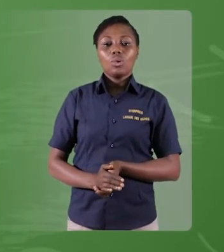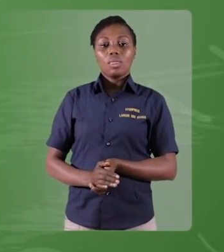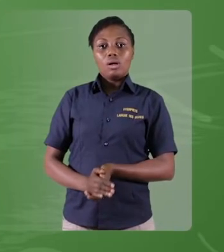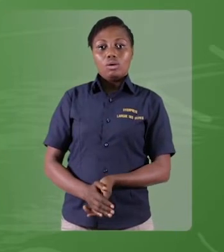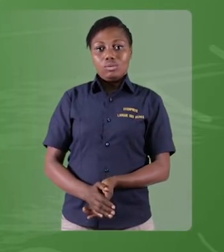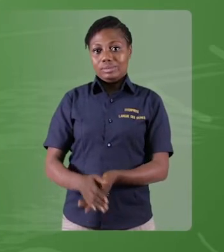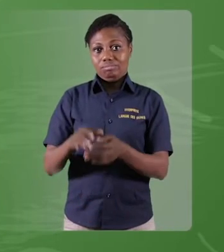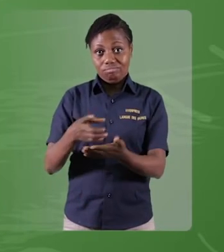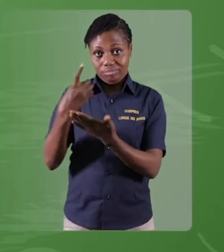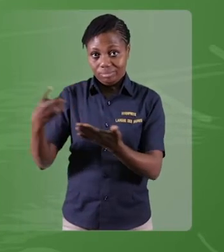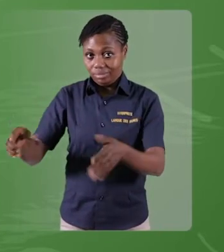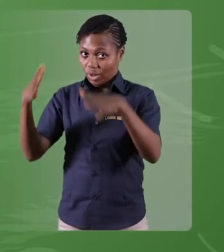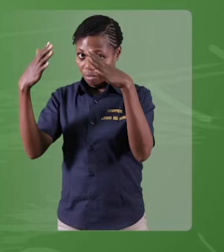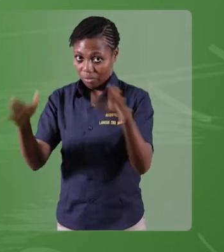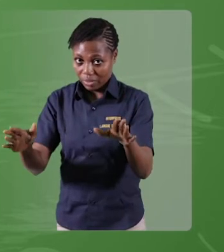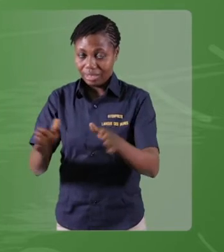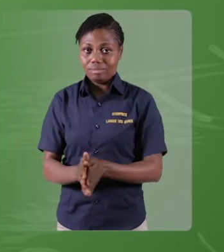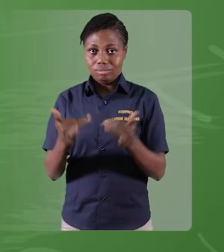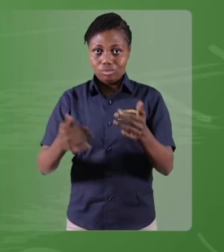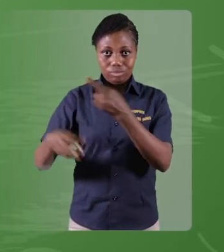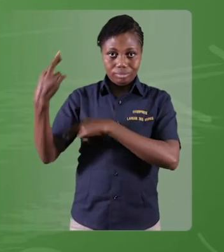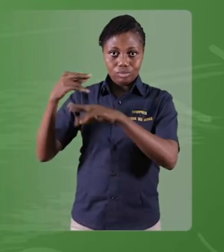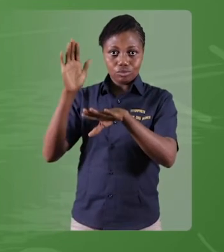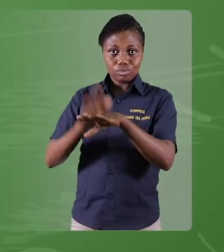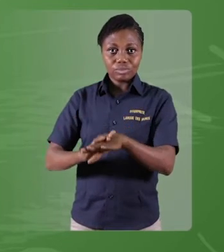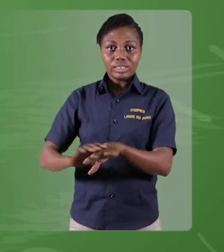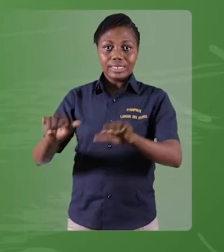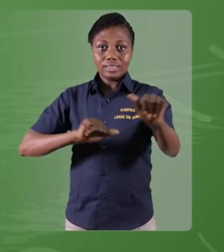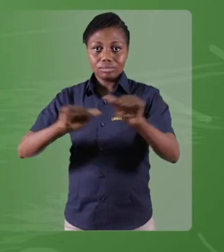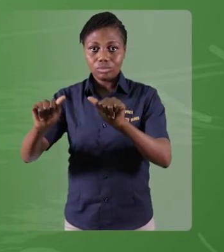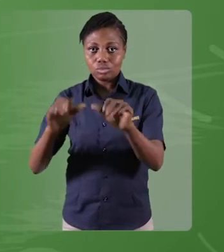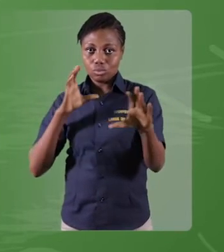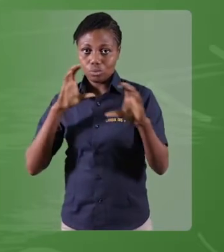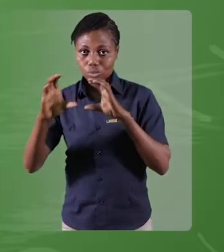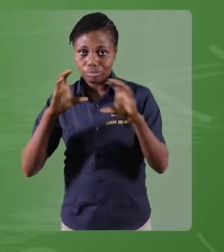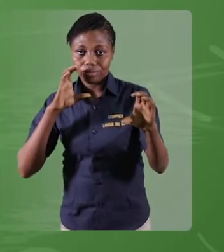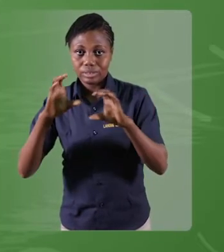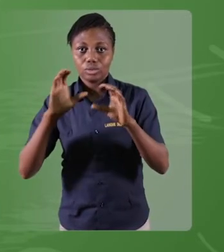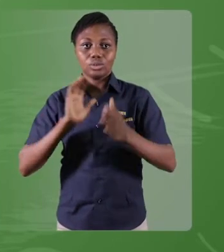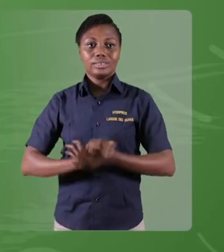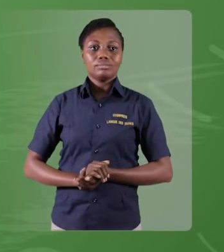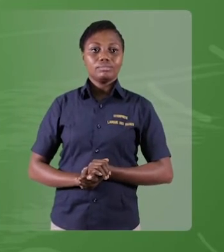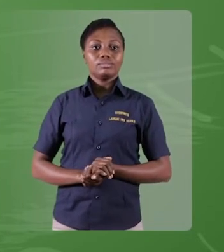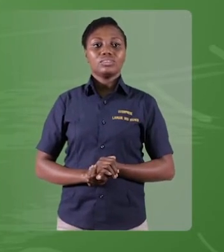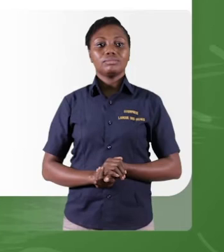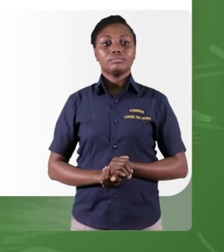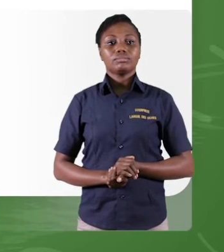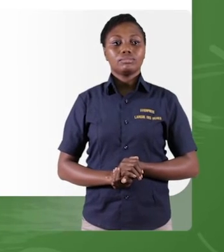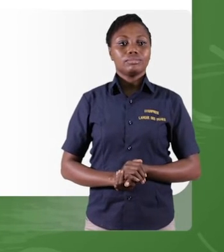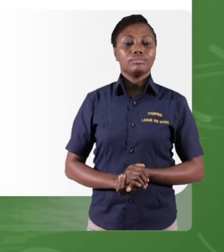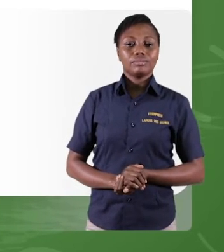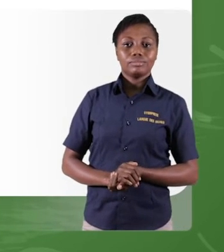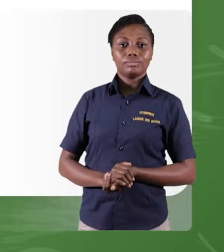a city, and you also know how you can talk about a city in the past and in the present, we're going to move on to